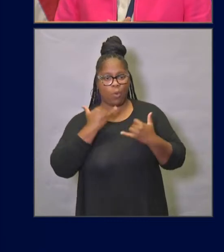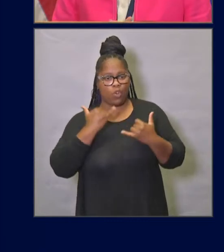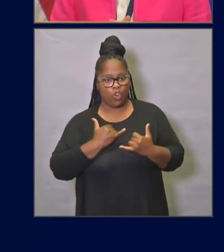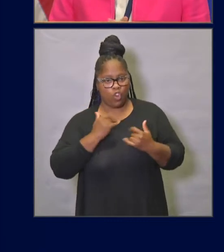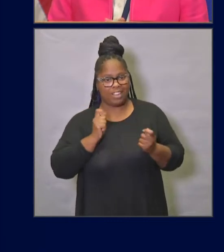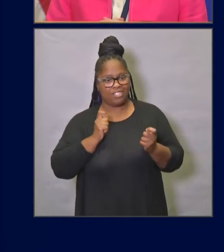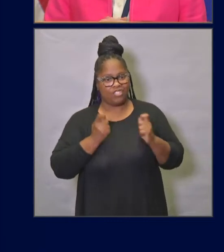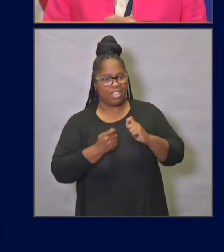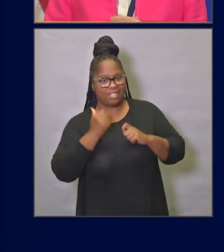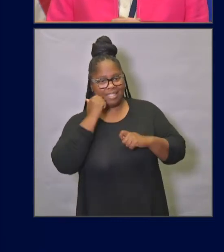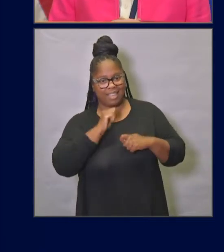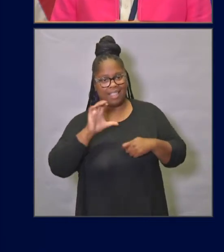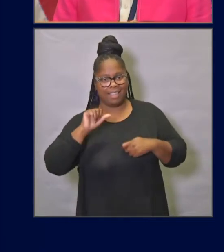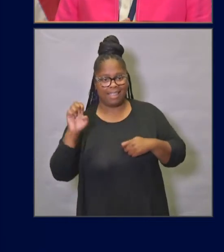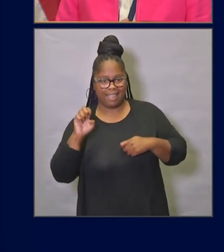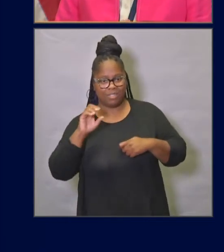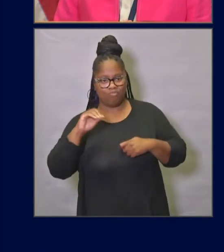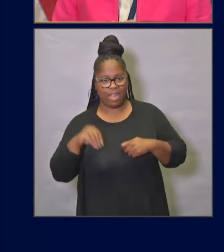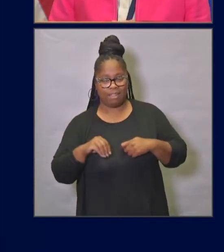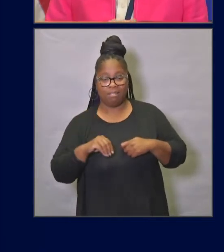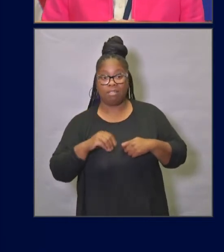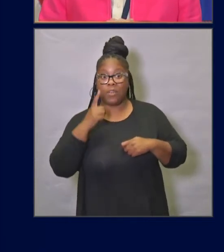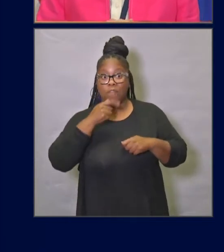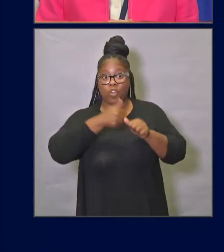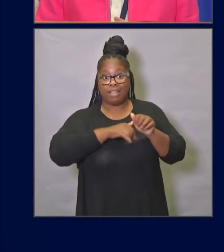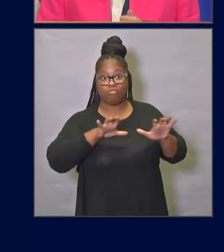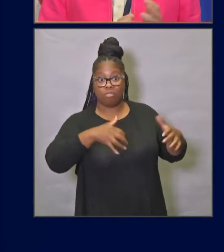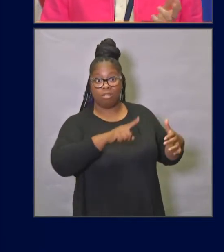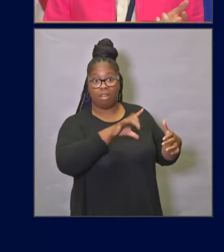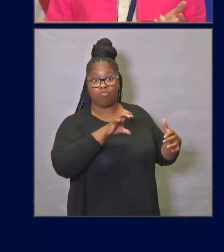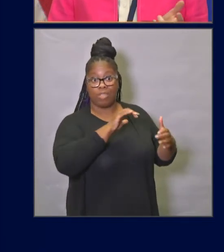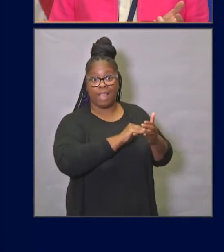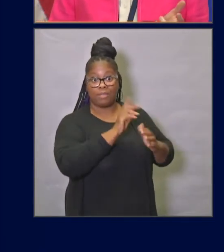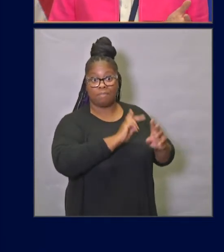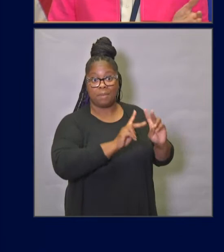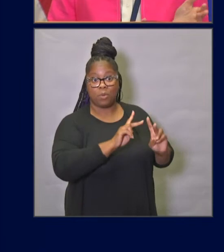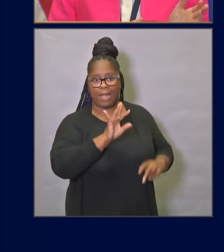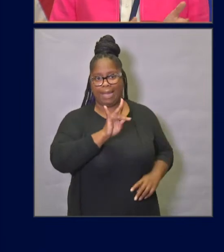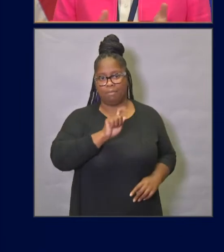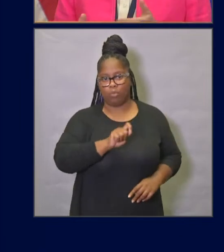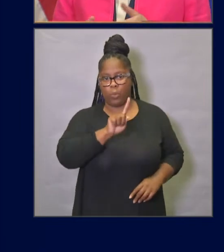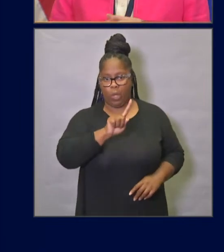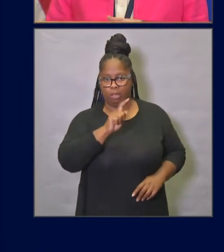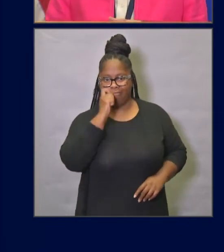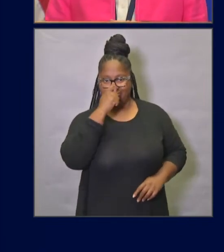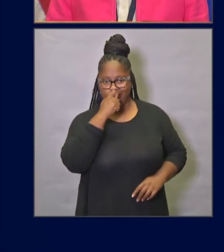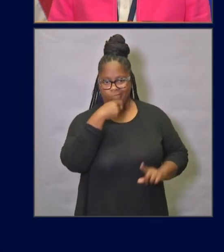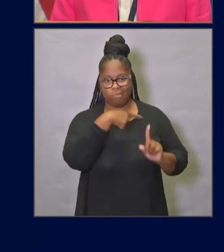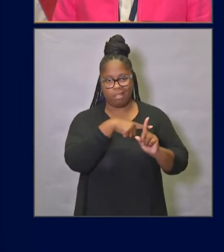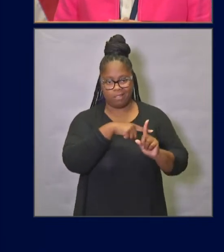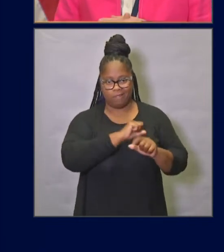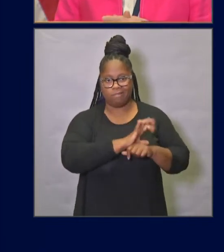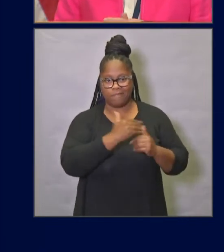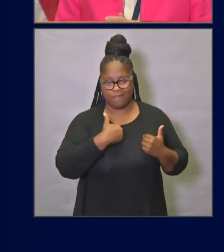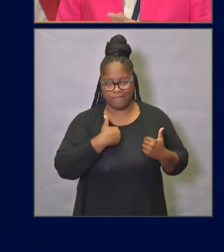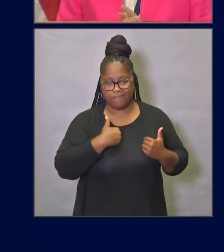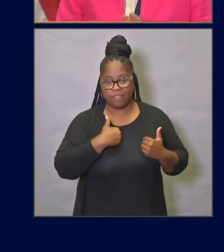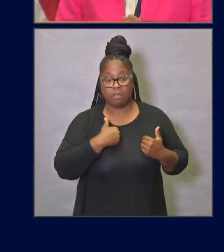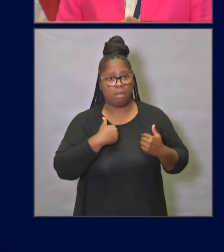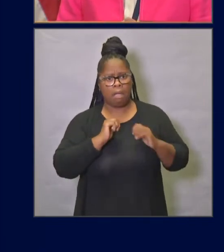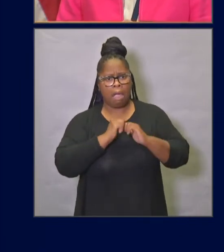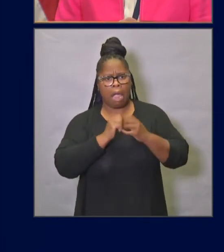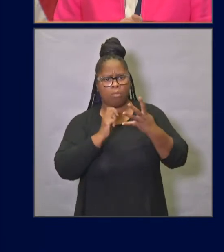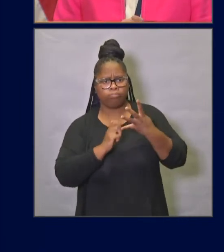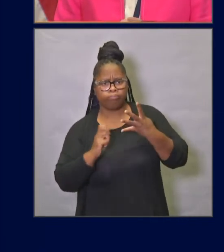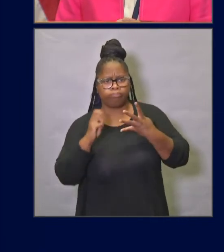rate, which is 8.1 cases per 100,000 residents. As I noted, to move into Tier 2, we're going to need our